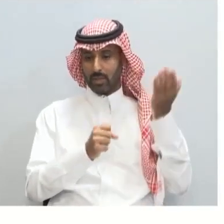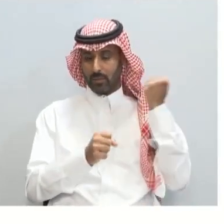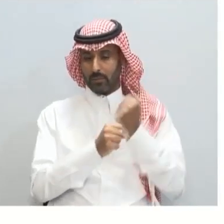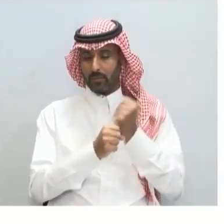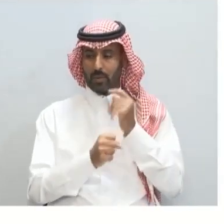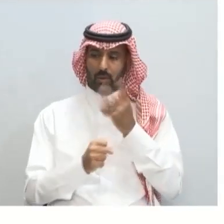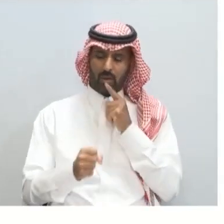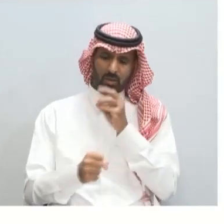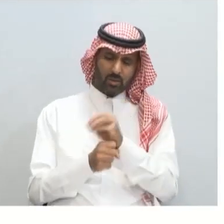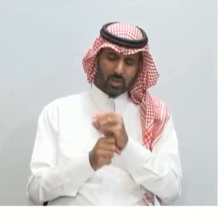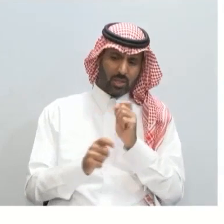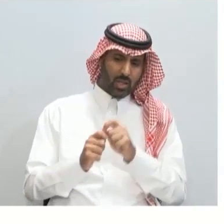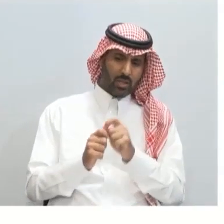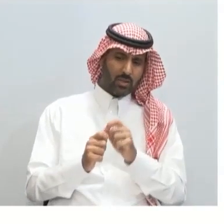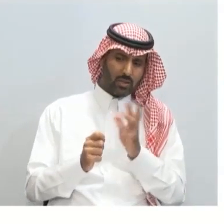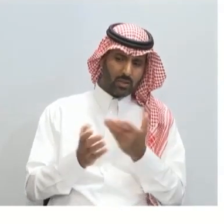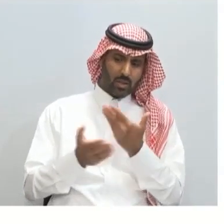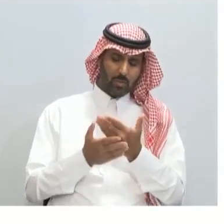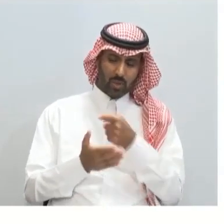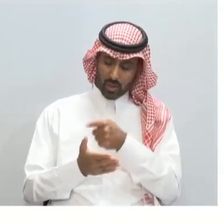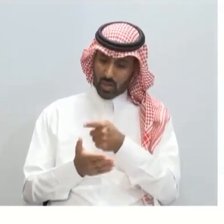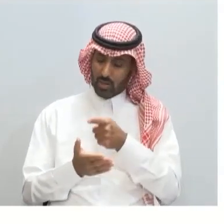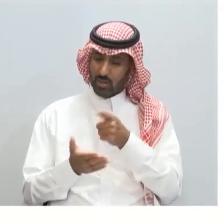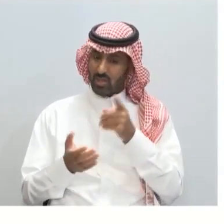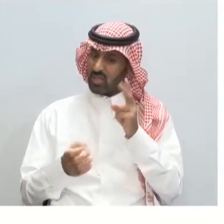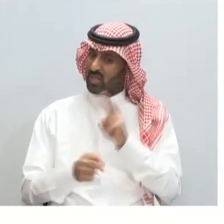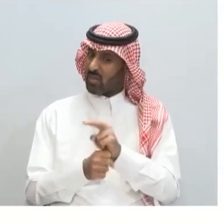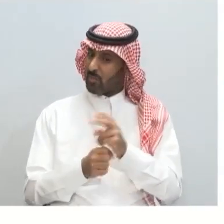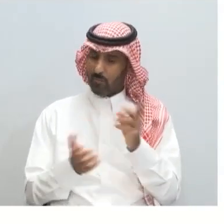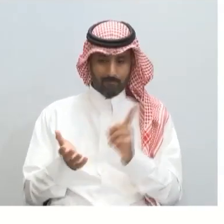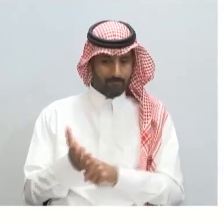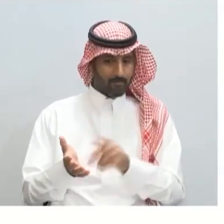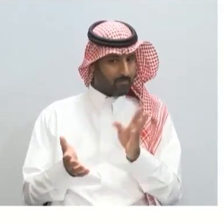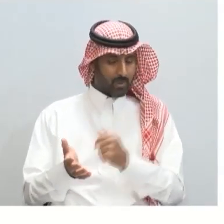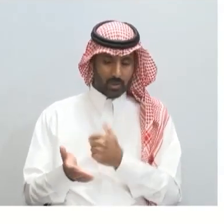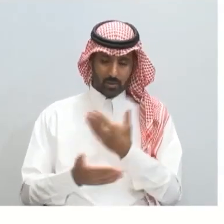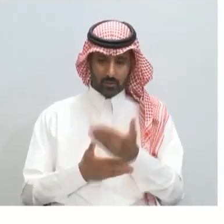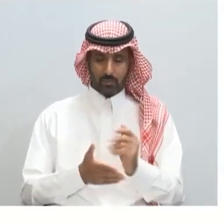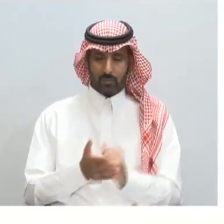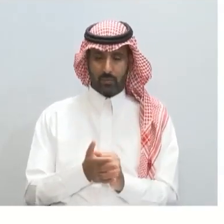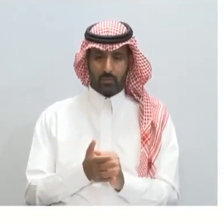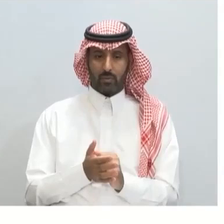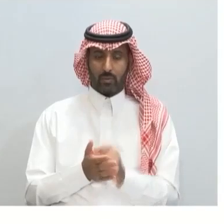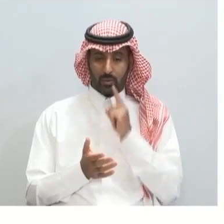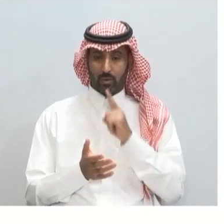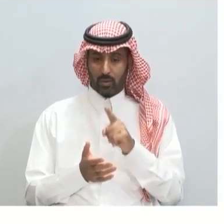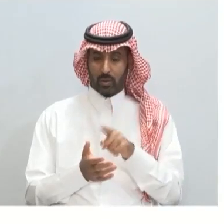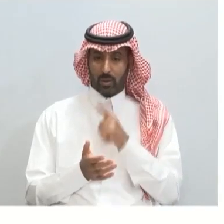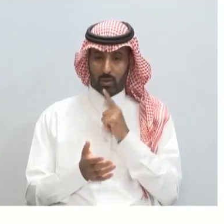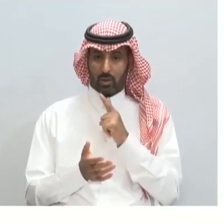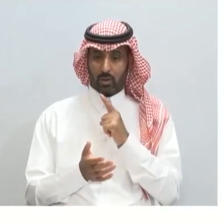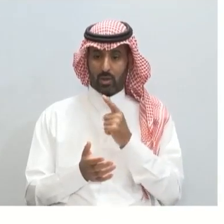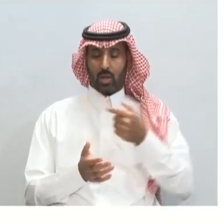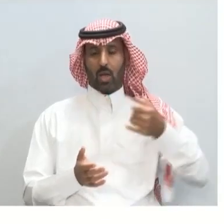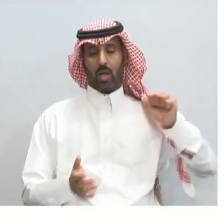to suggest that something is unreal or un true again we can use as